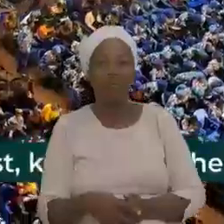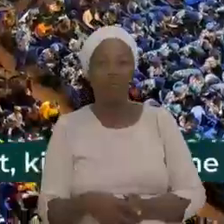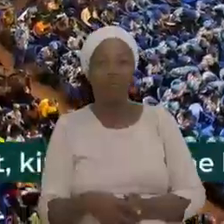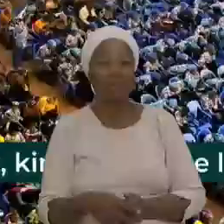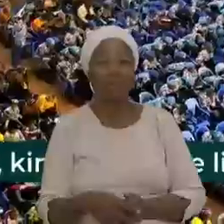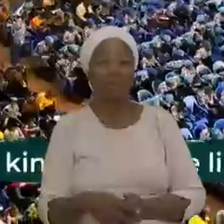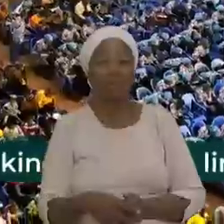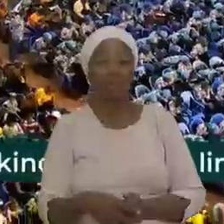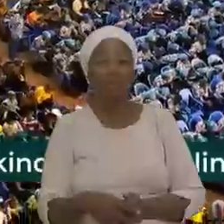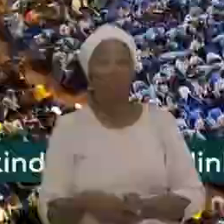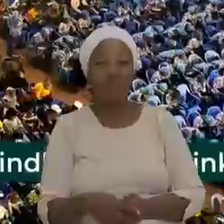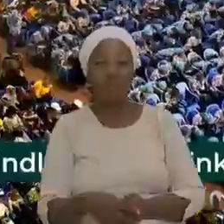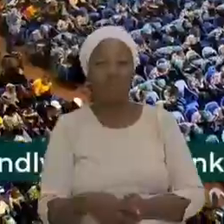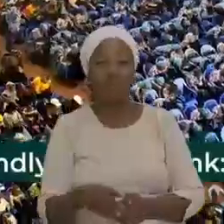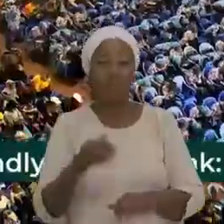In the middle.